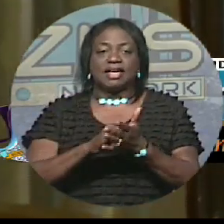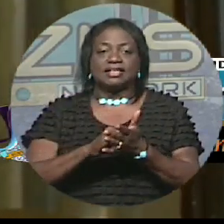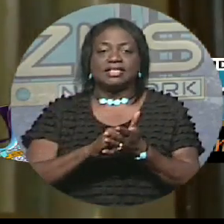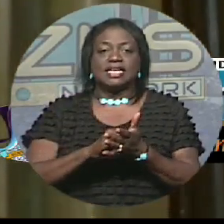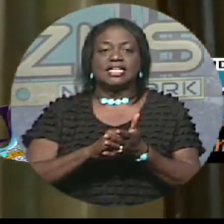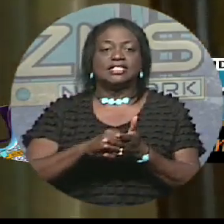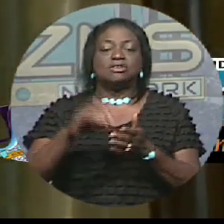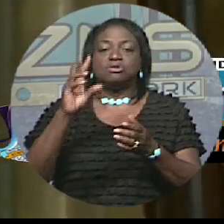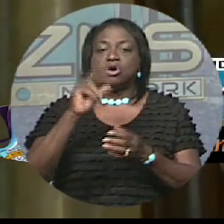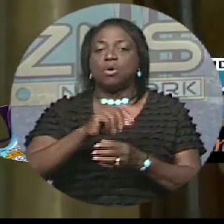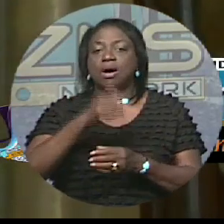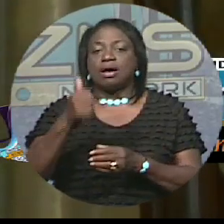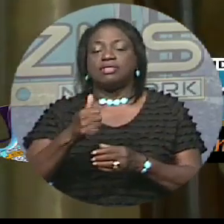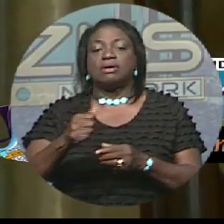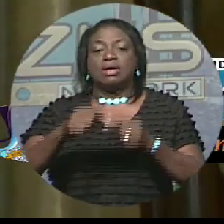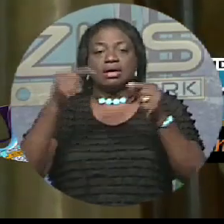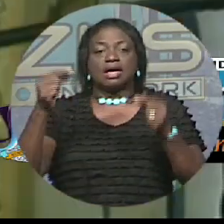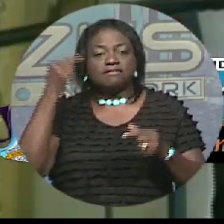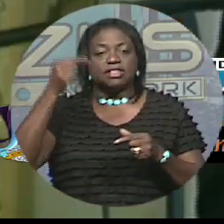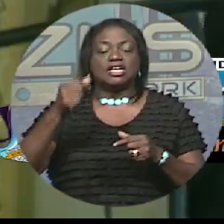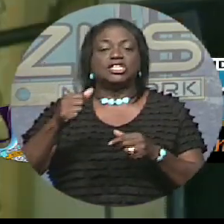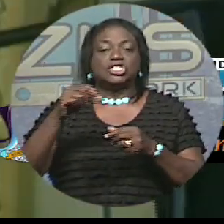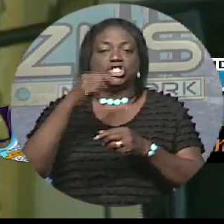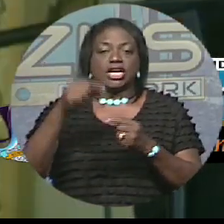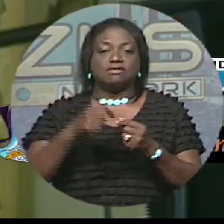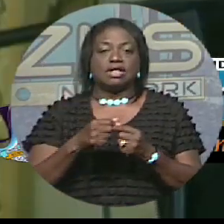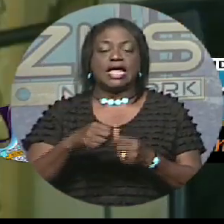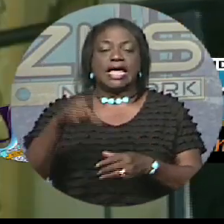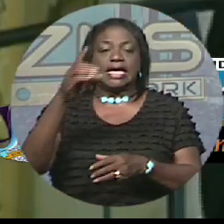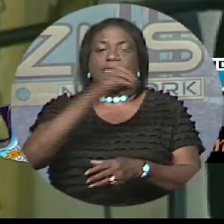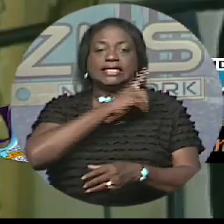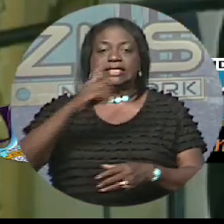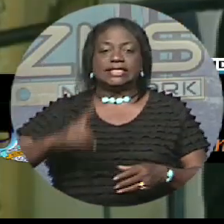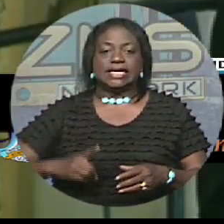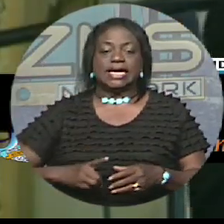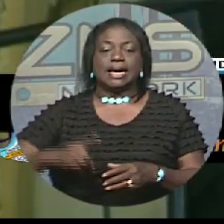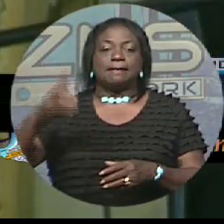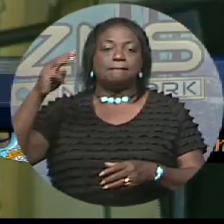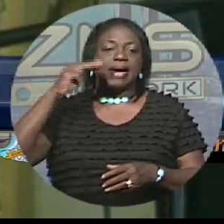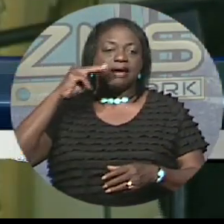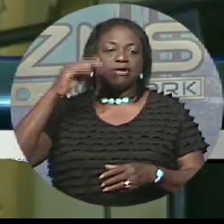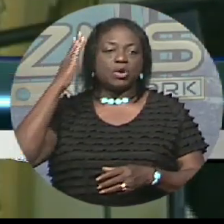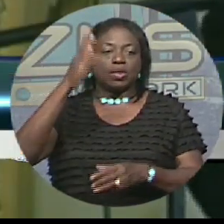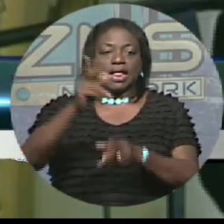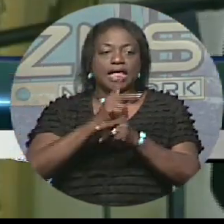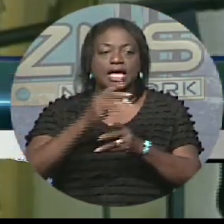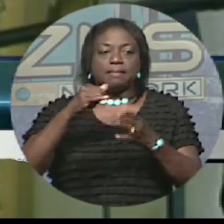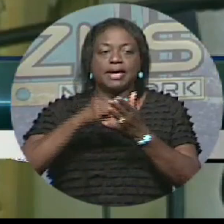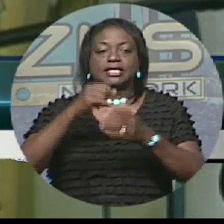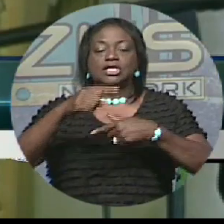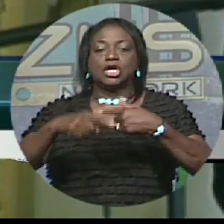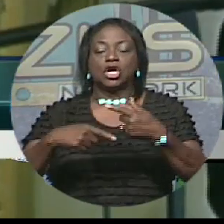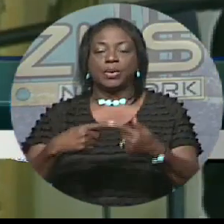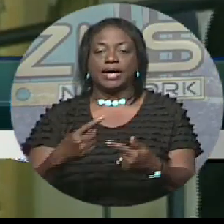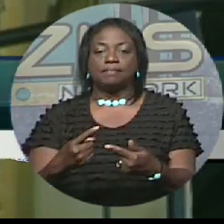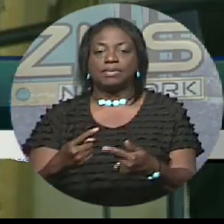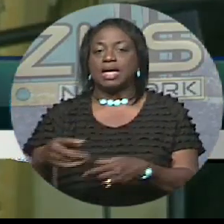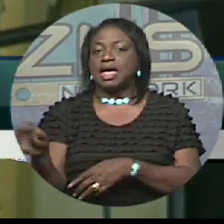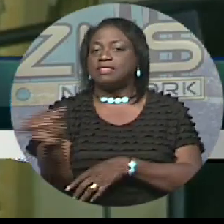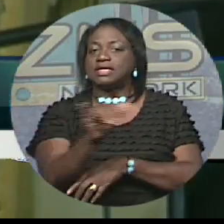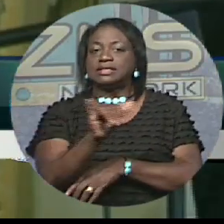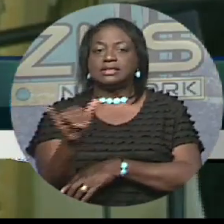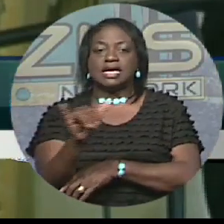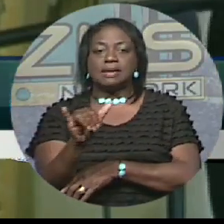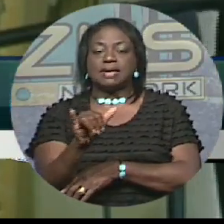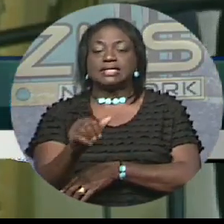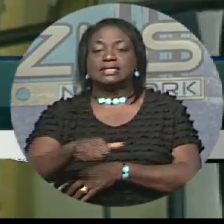General who have served the political arena. Dame Marguerite will keep it going, that just as her predecessors